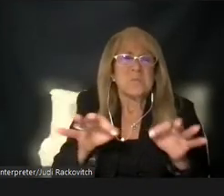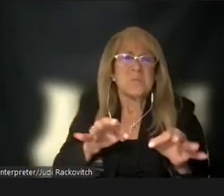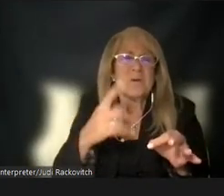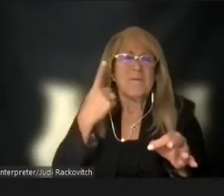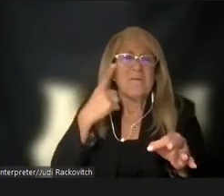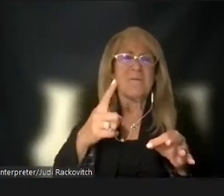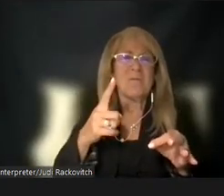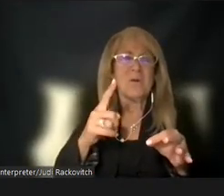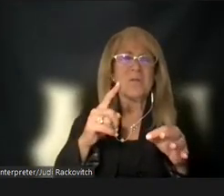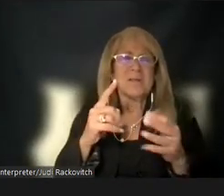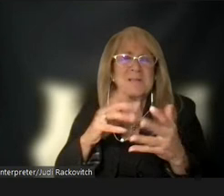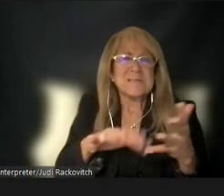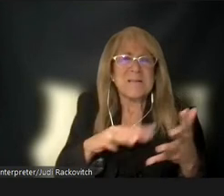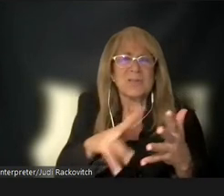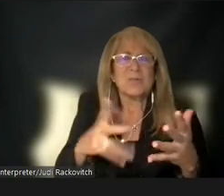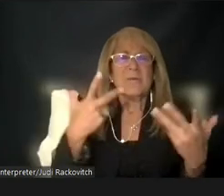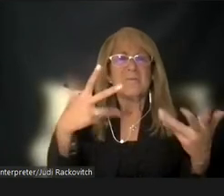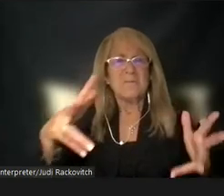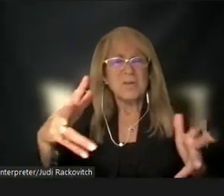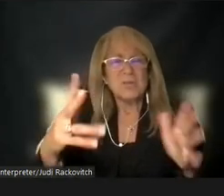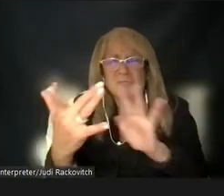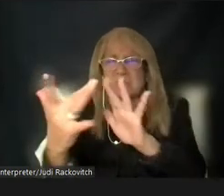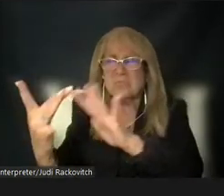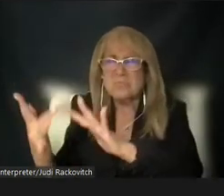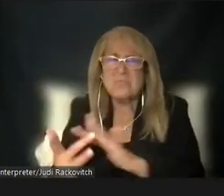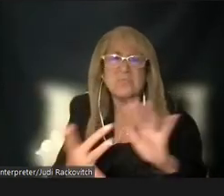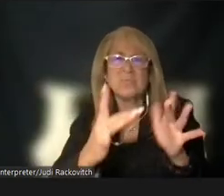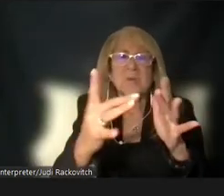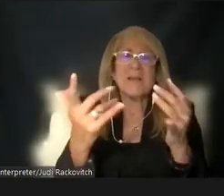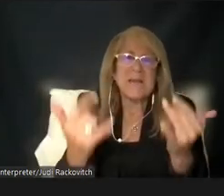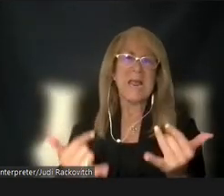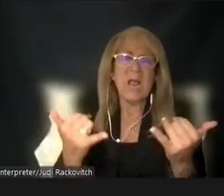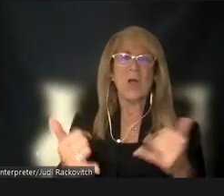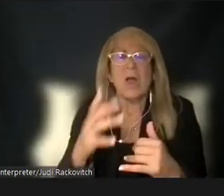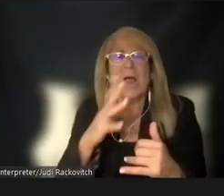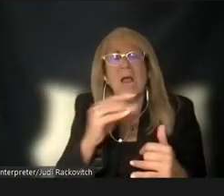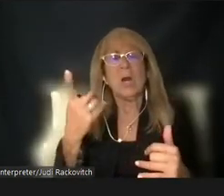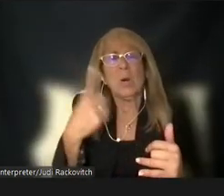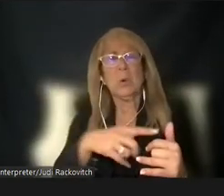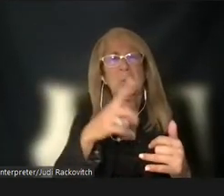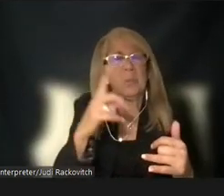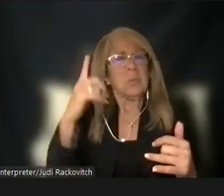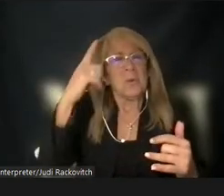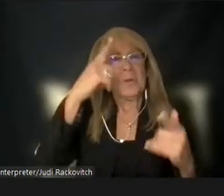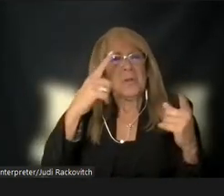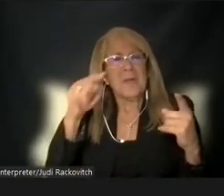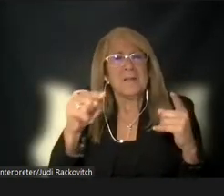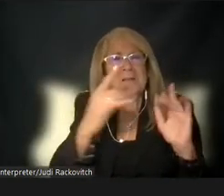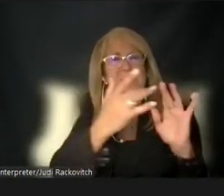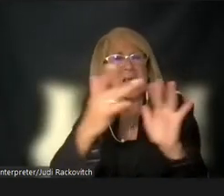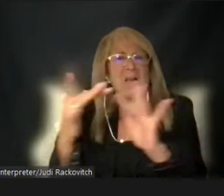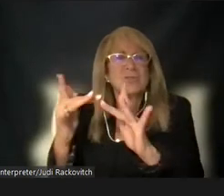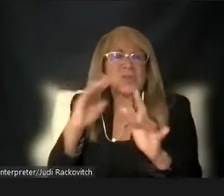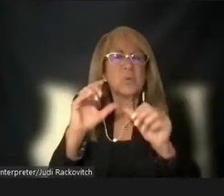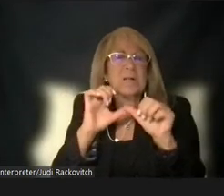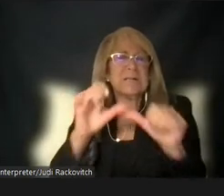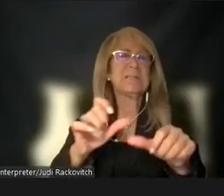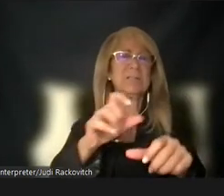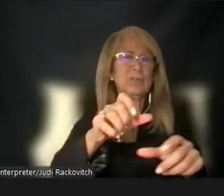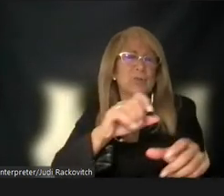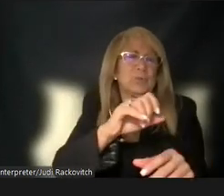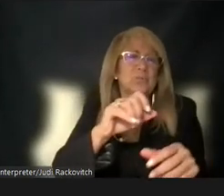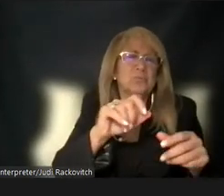We've already begun our outreach, that's what we're doing here today, and we anticipate that this outreach will continue through January of 2022,